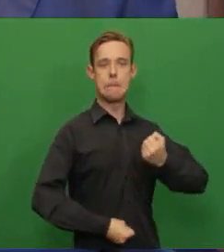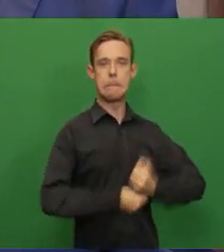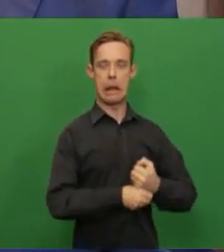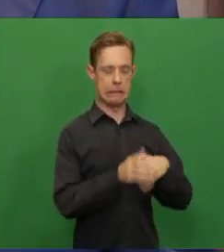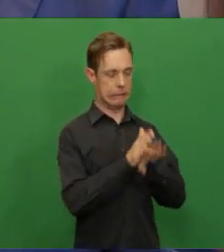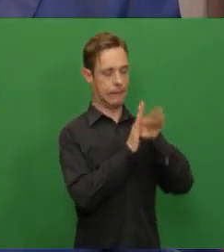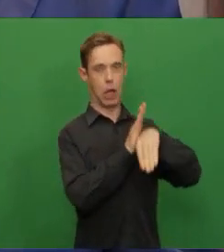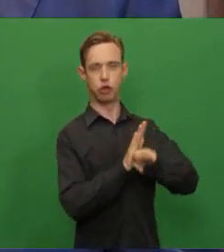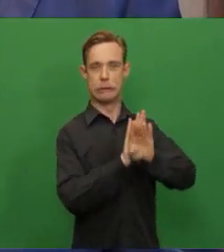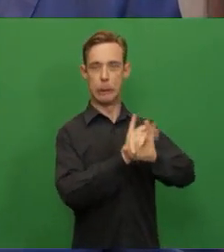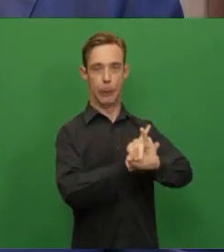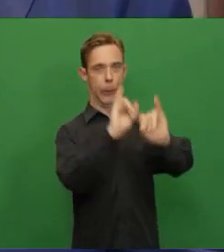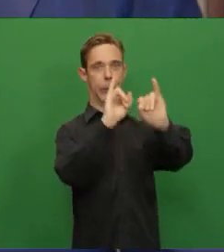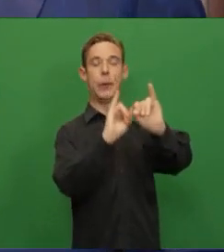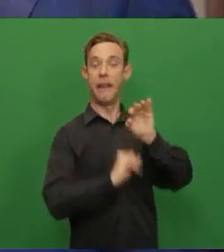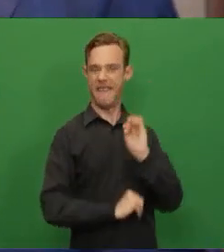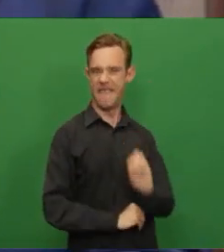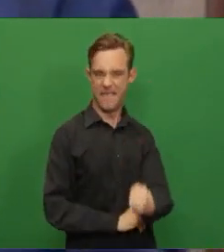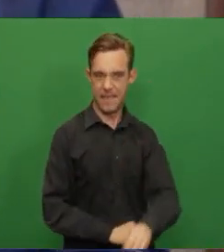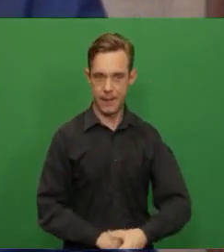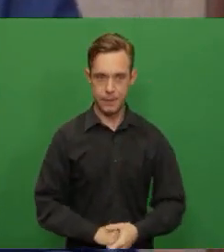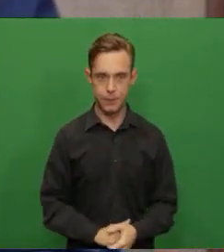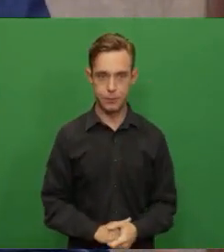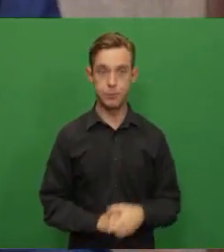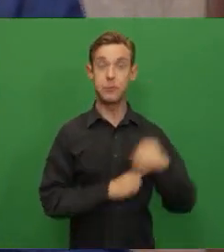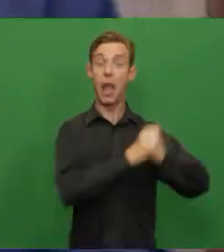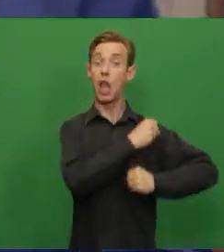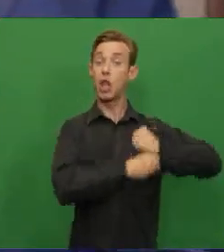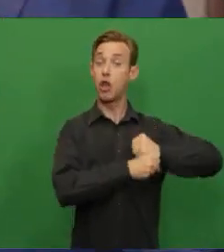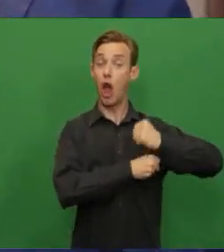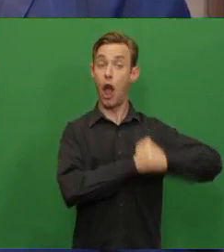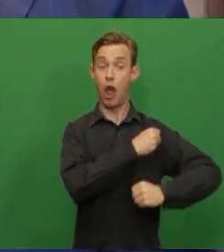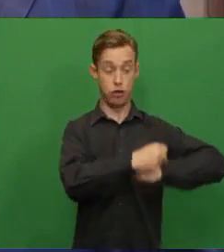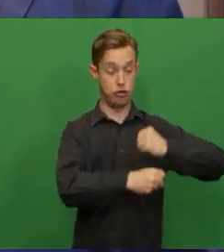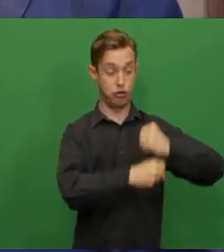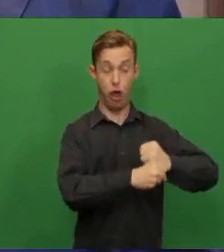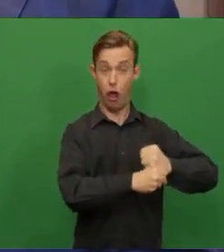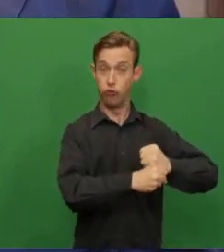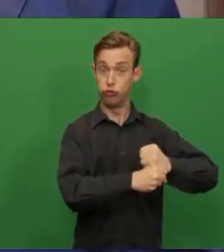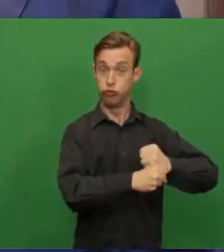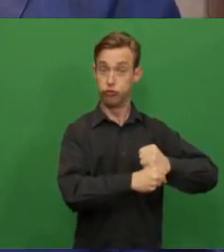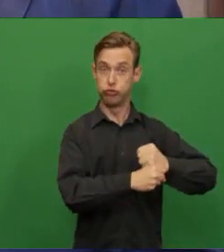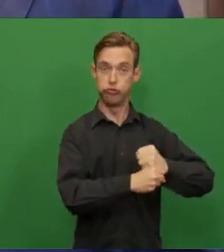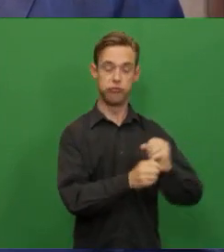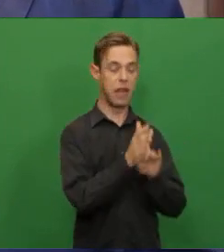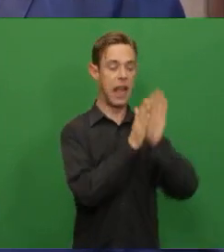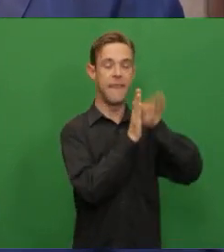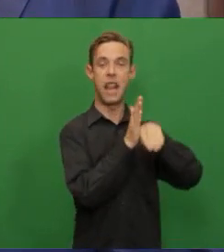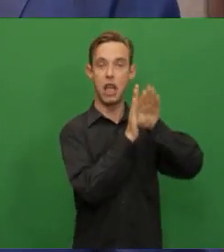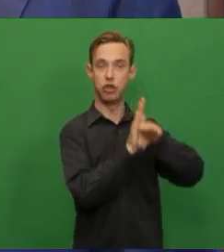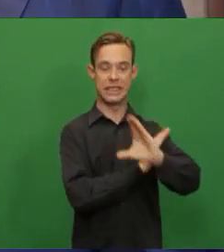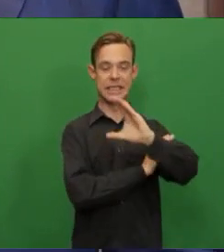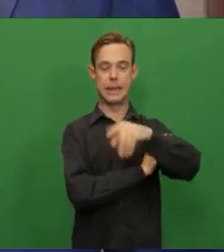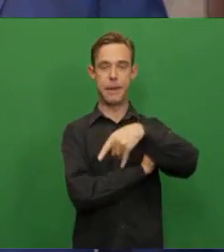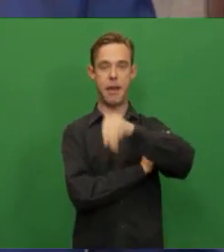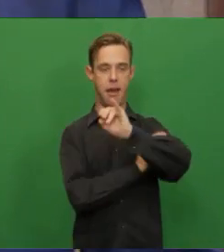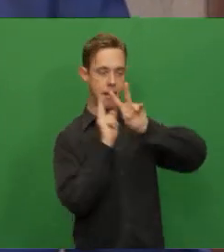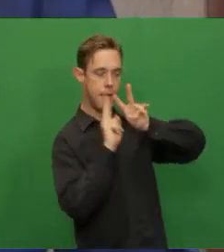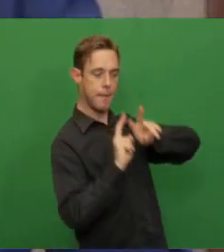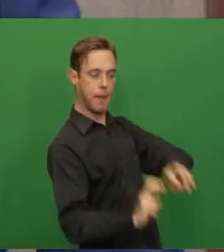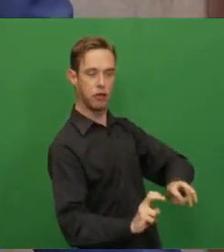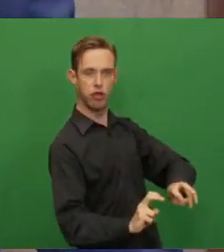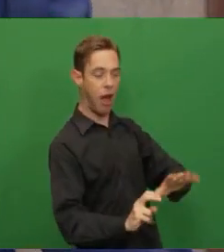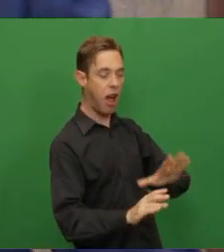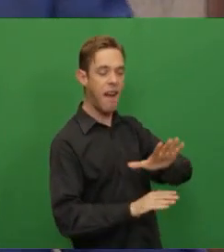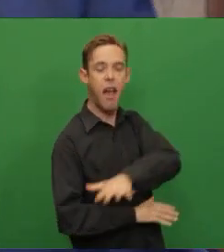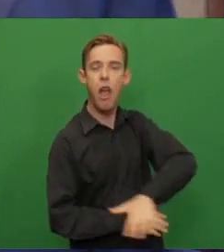weak. The year-on-year inflation rate, as measured by the Consumer Price Index for all urban